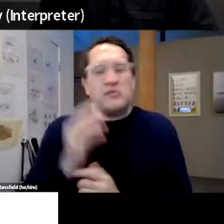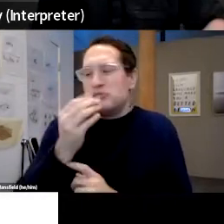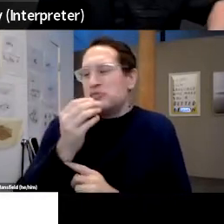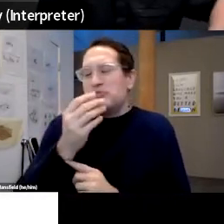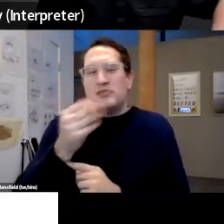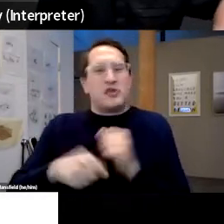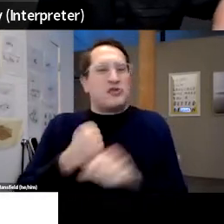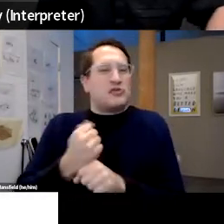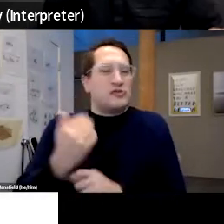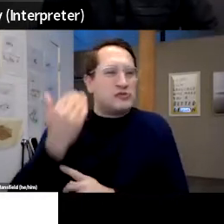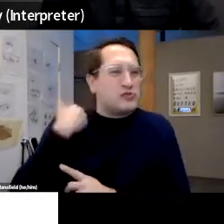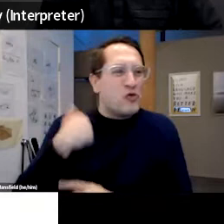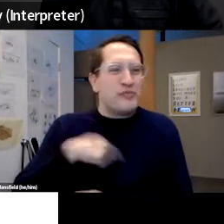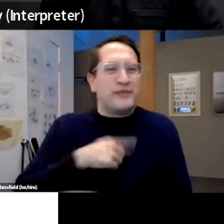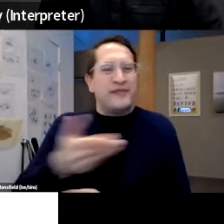University.